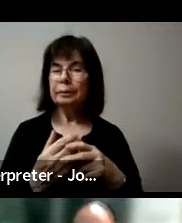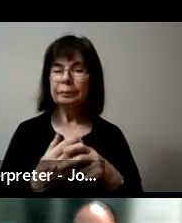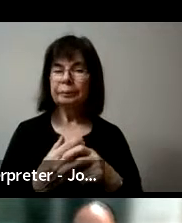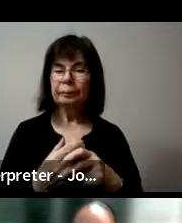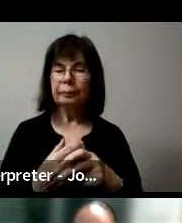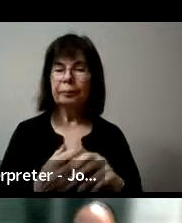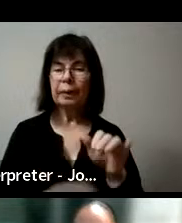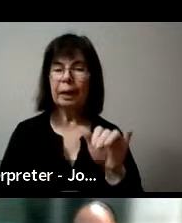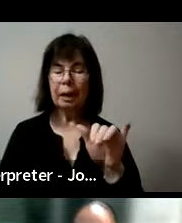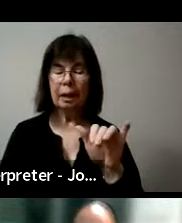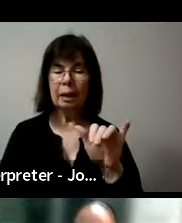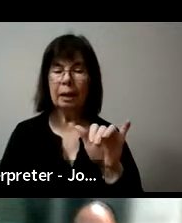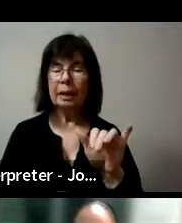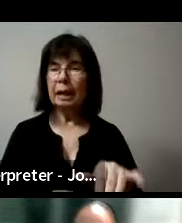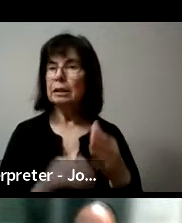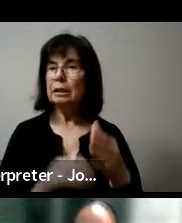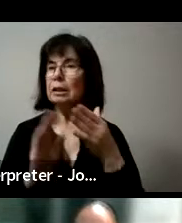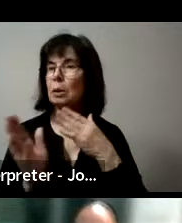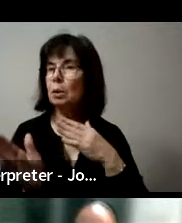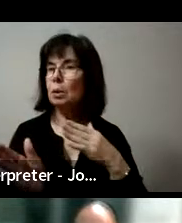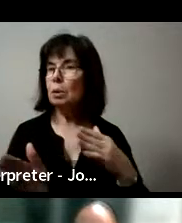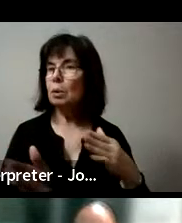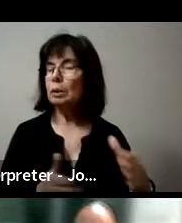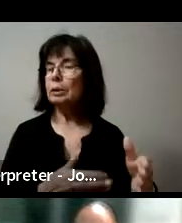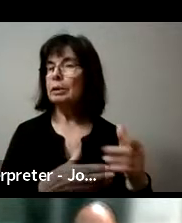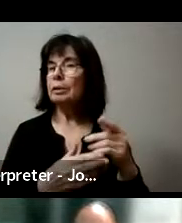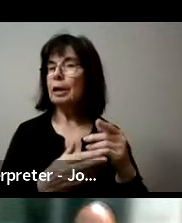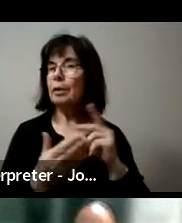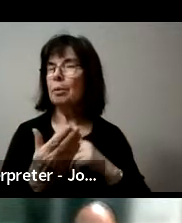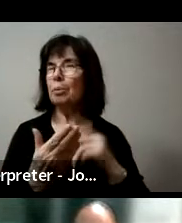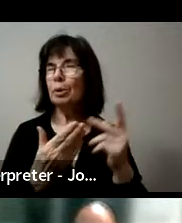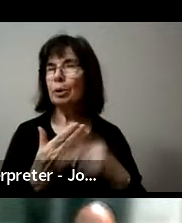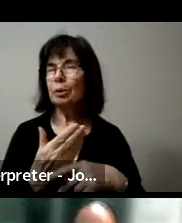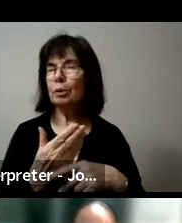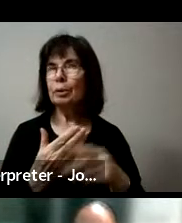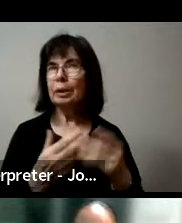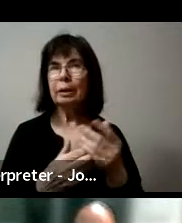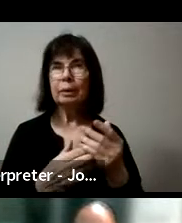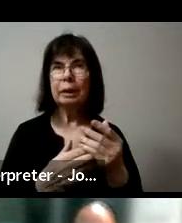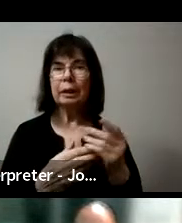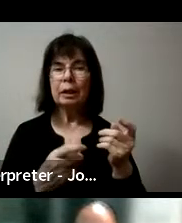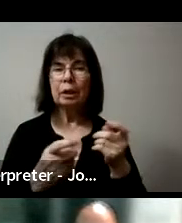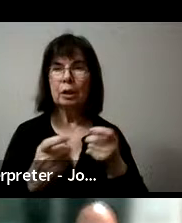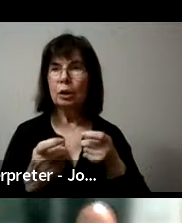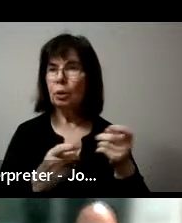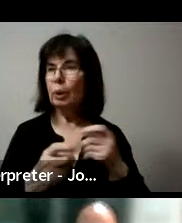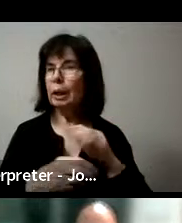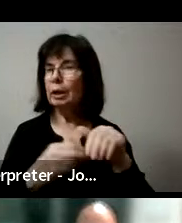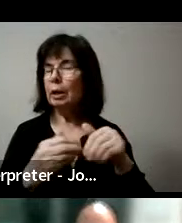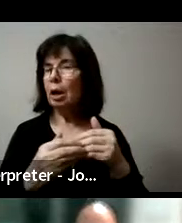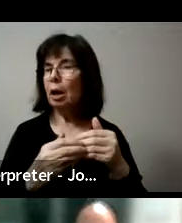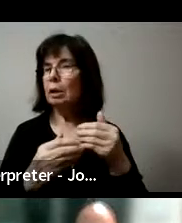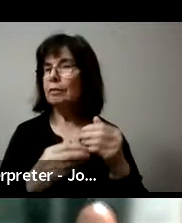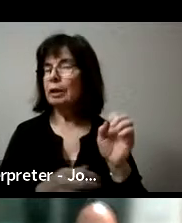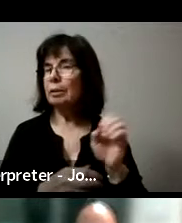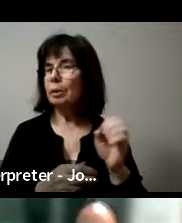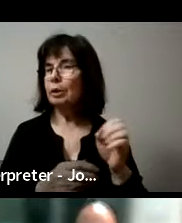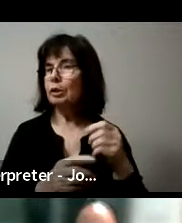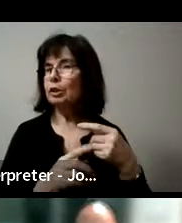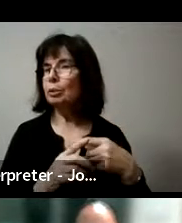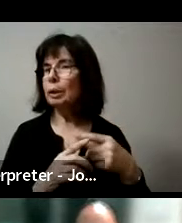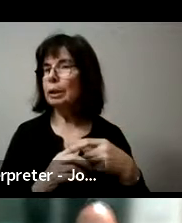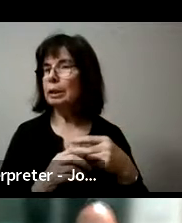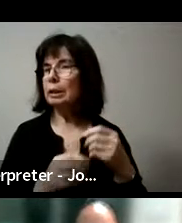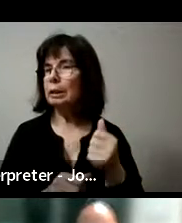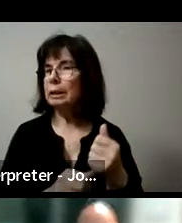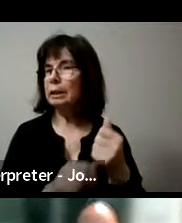And that is the organization and the program by which we ran all of the emergency rental assistance funding that the